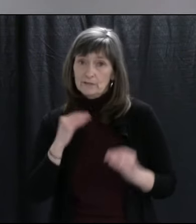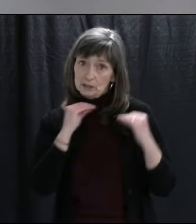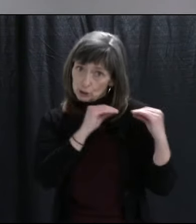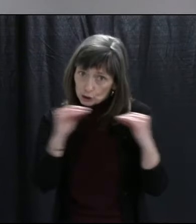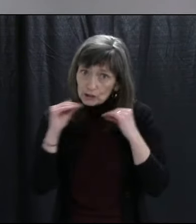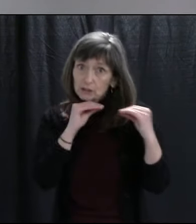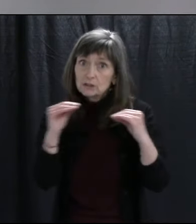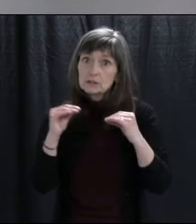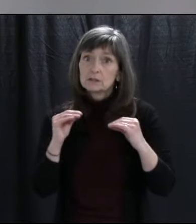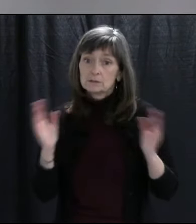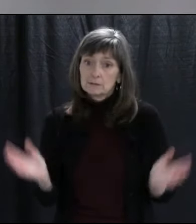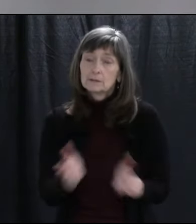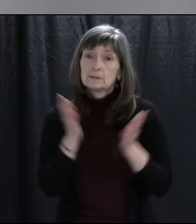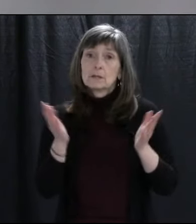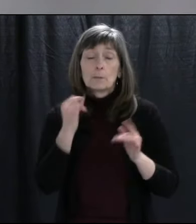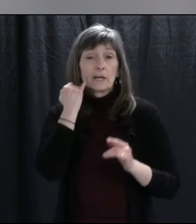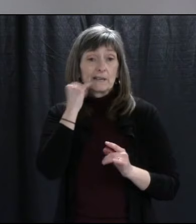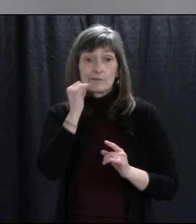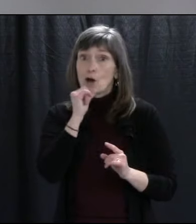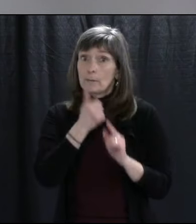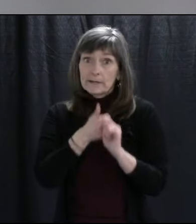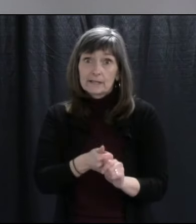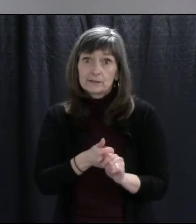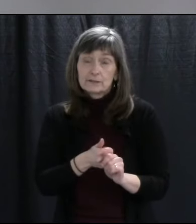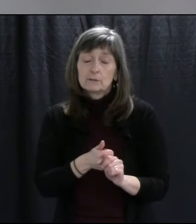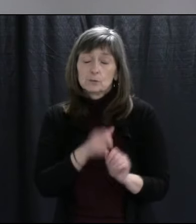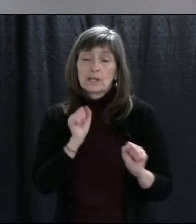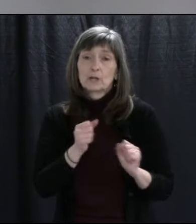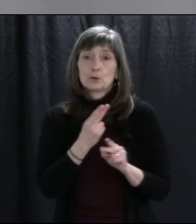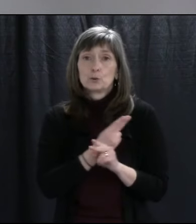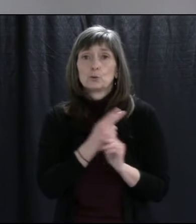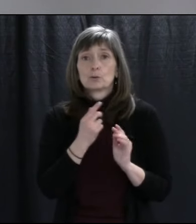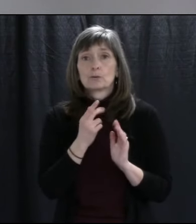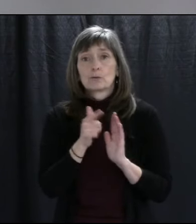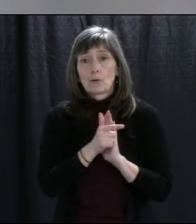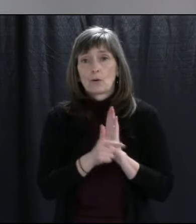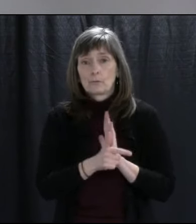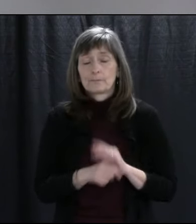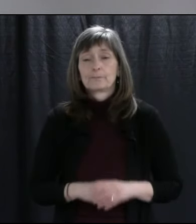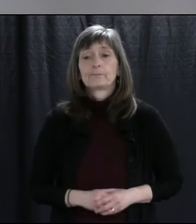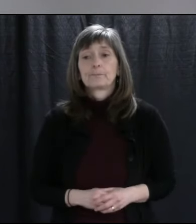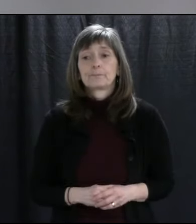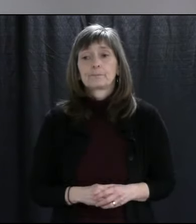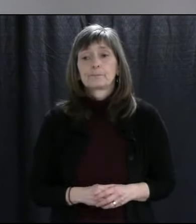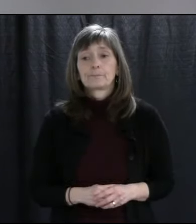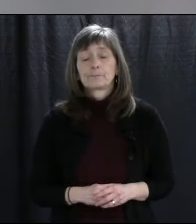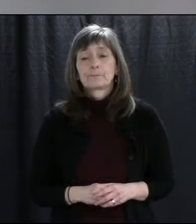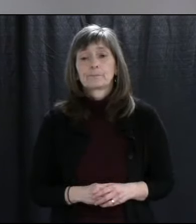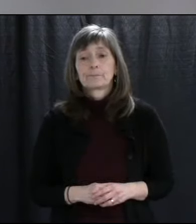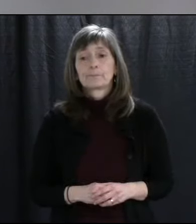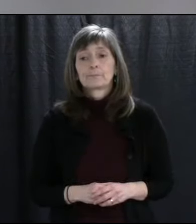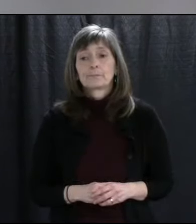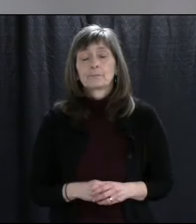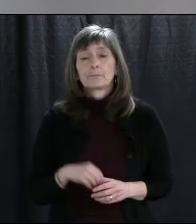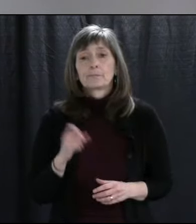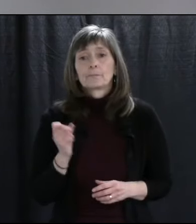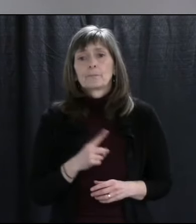will enforce. Thank you. And we've had a lot of people reaching out when it comes to the